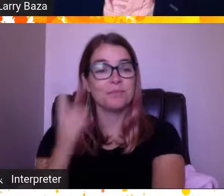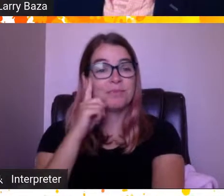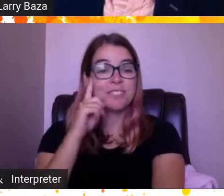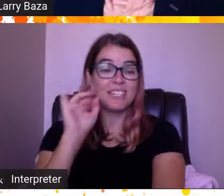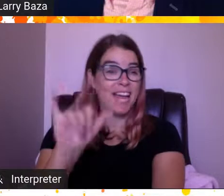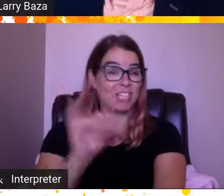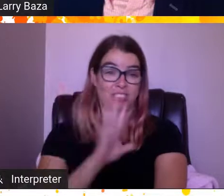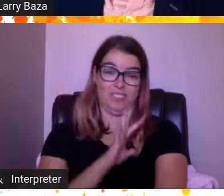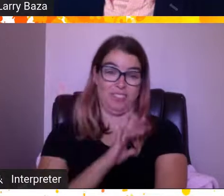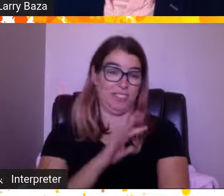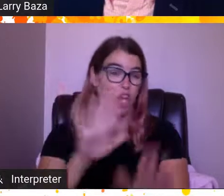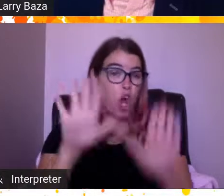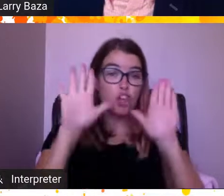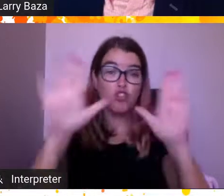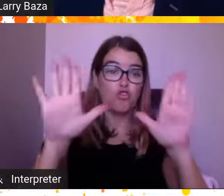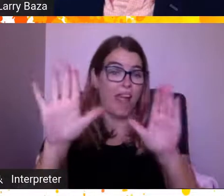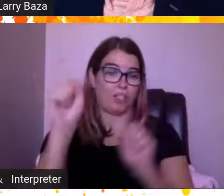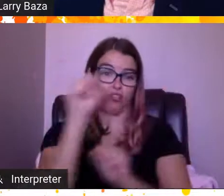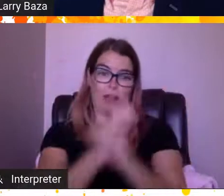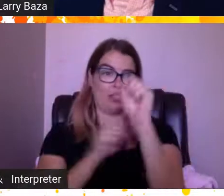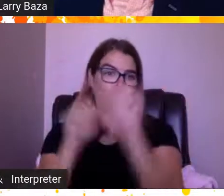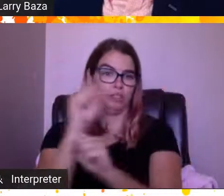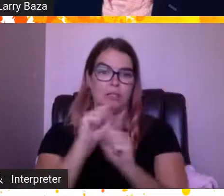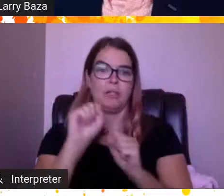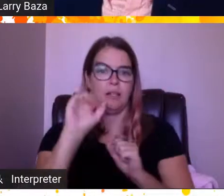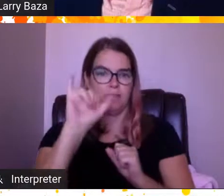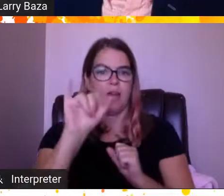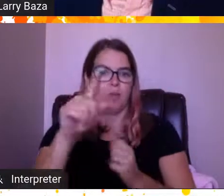And it's a great strategy that you've put forward.